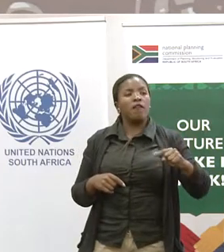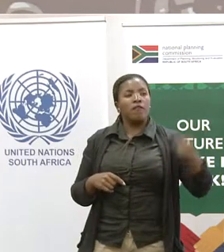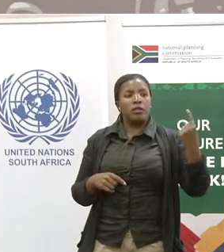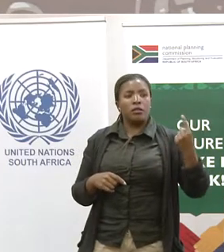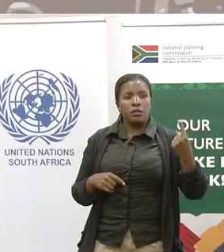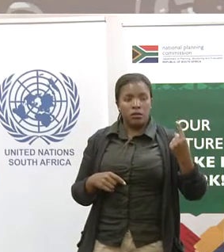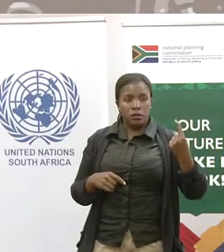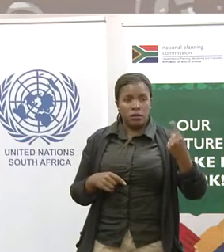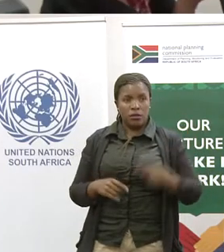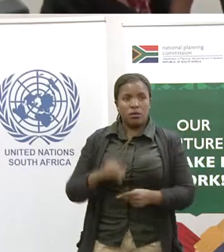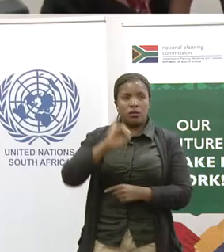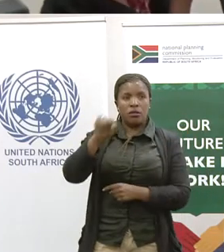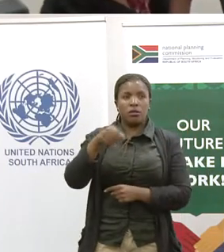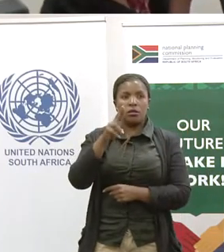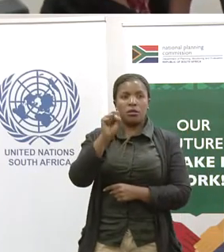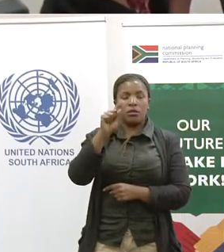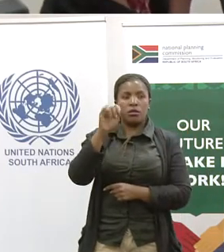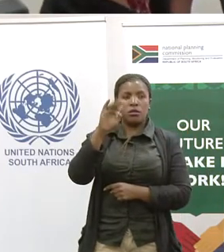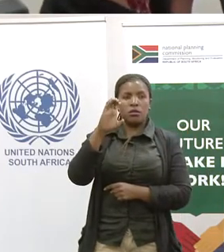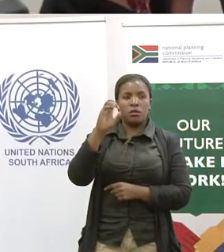Justice Zach Yacoob.